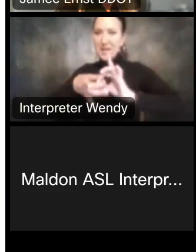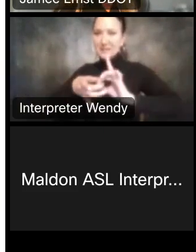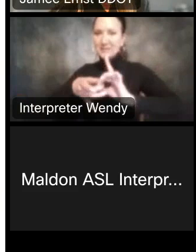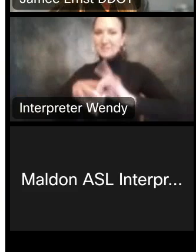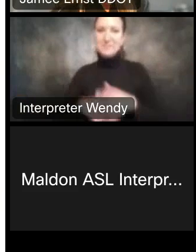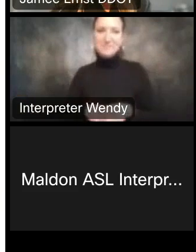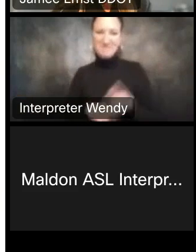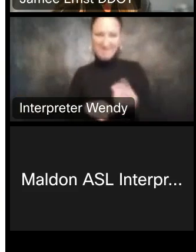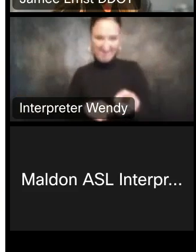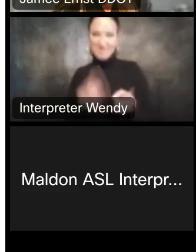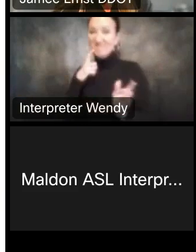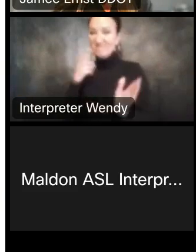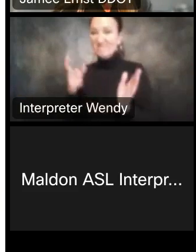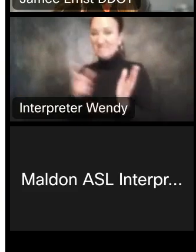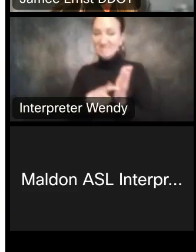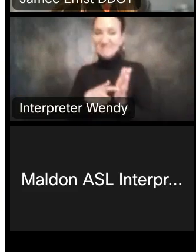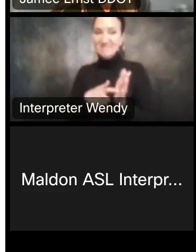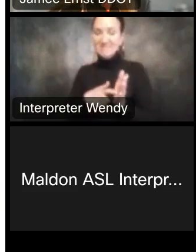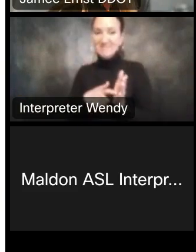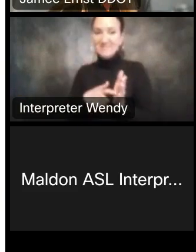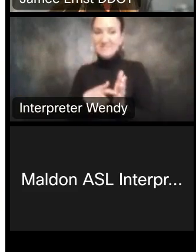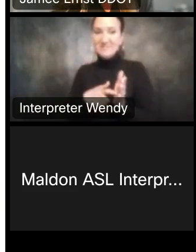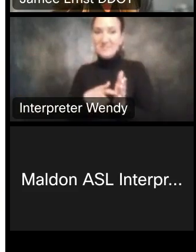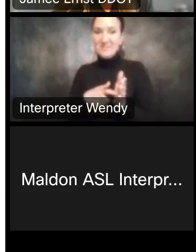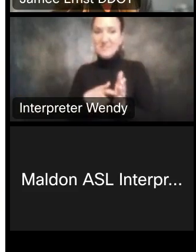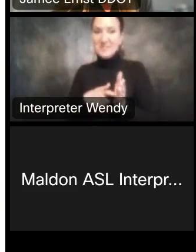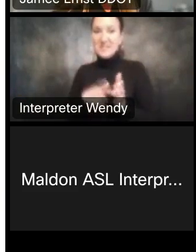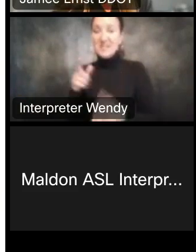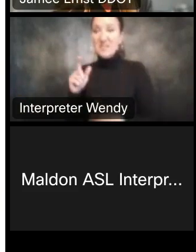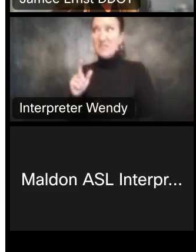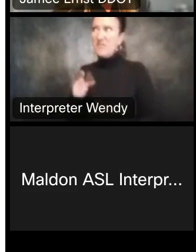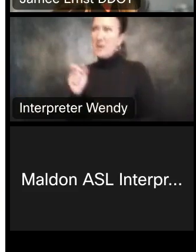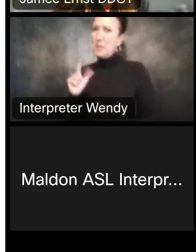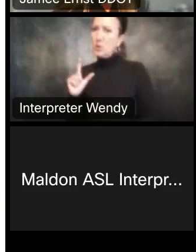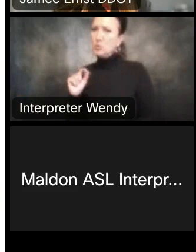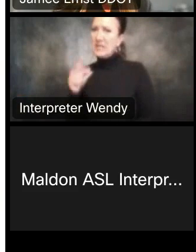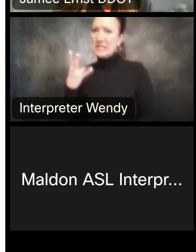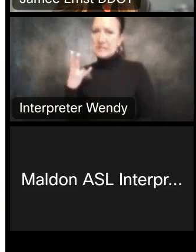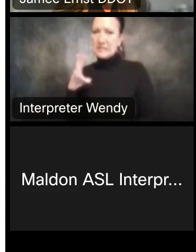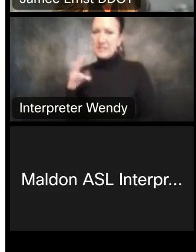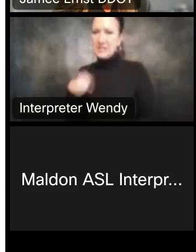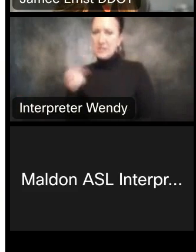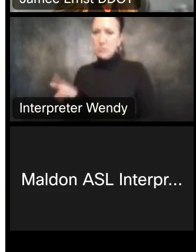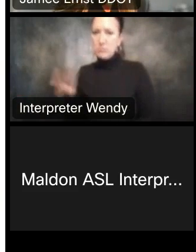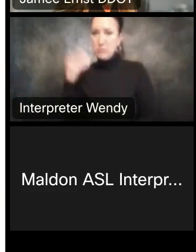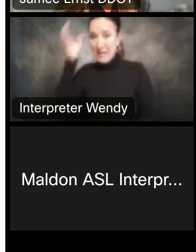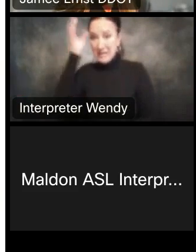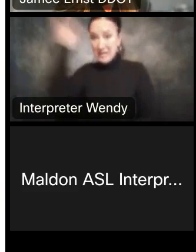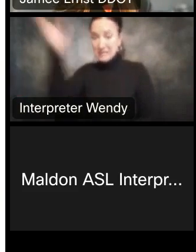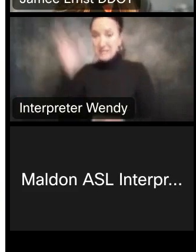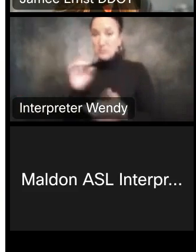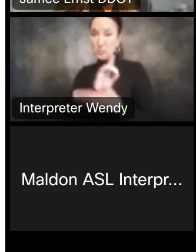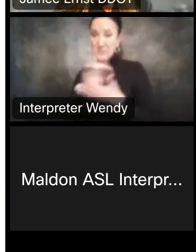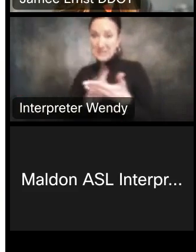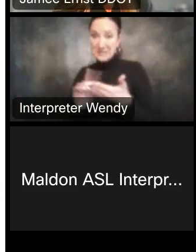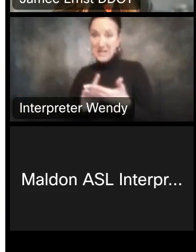So we recognize that this effort began in 2017, and a concept alternative was developed at